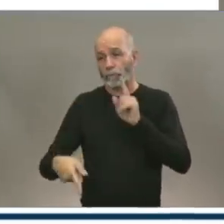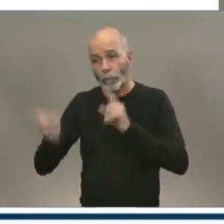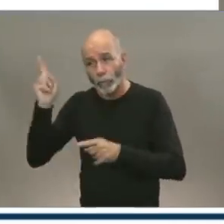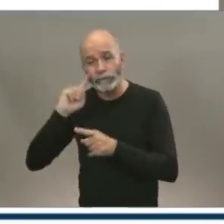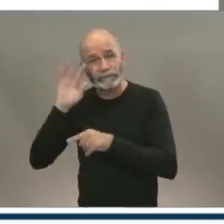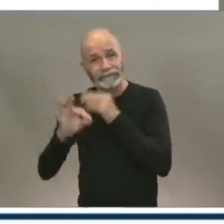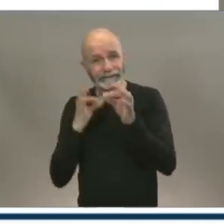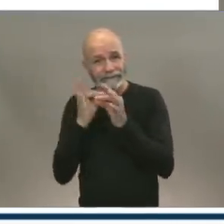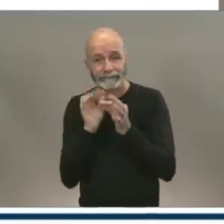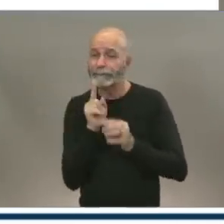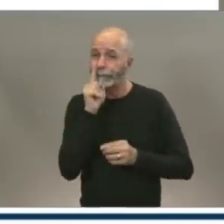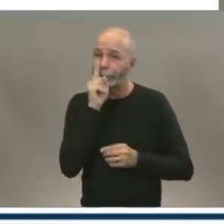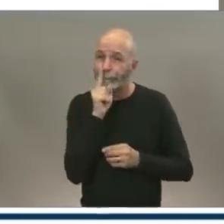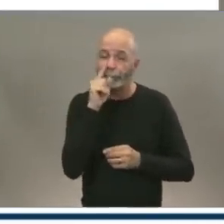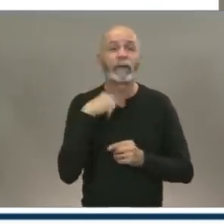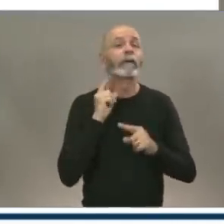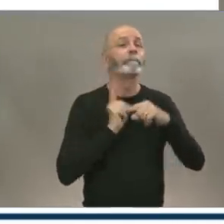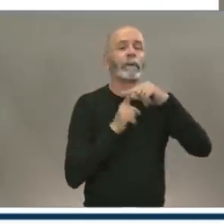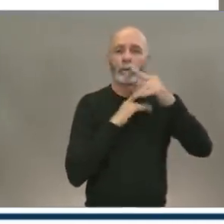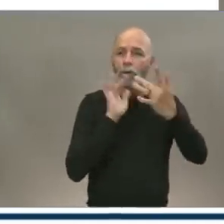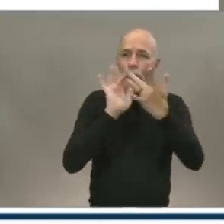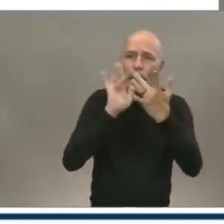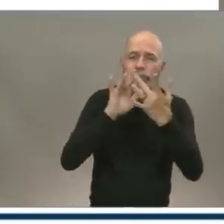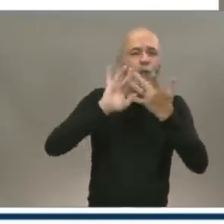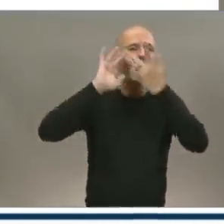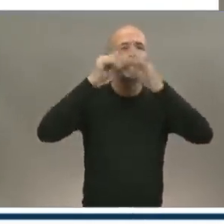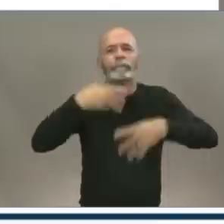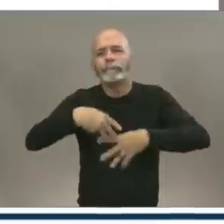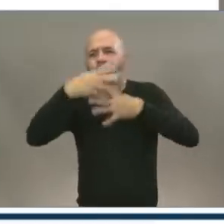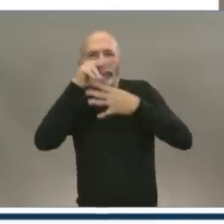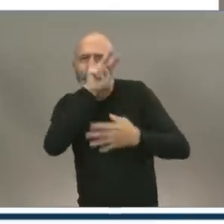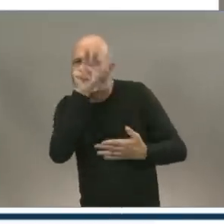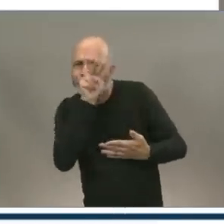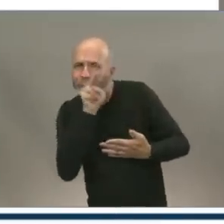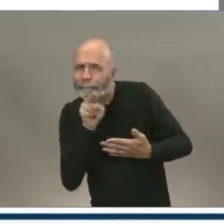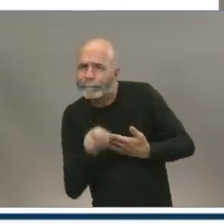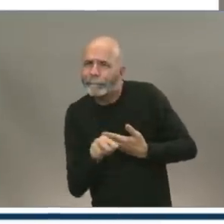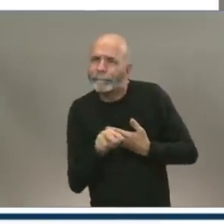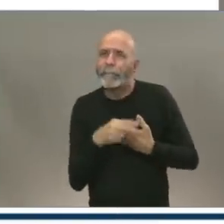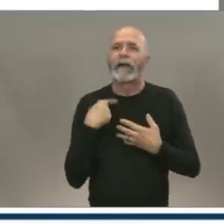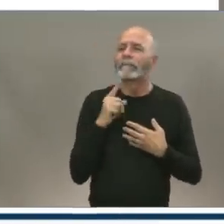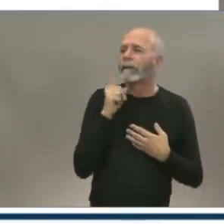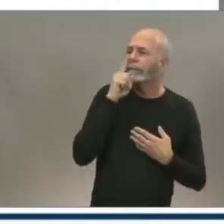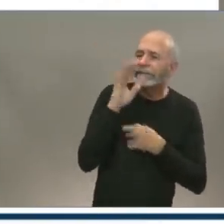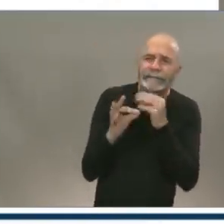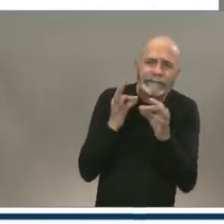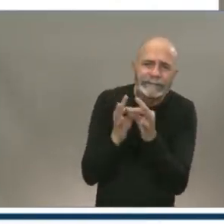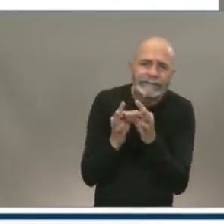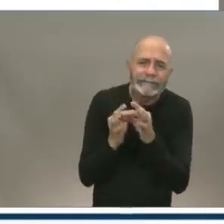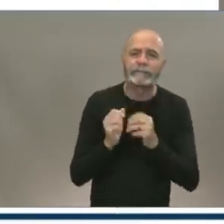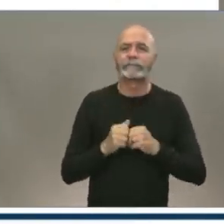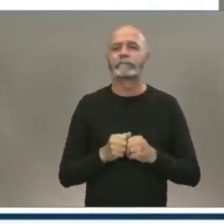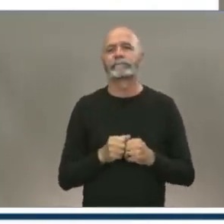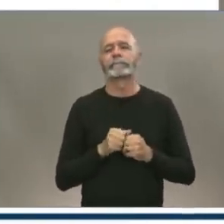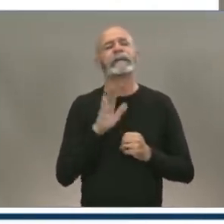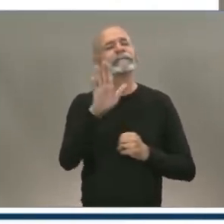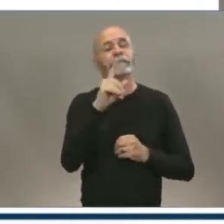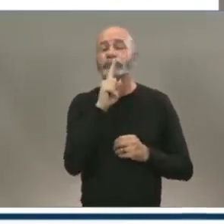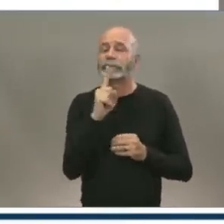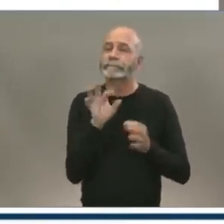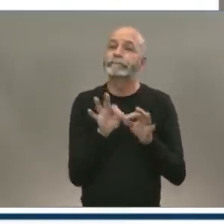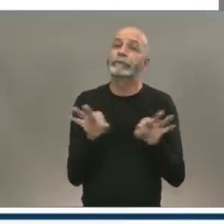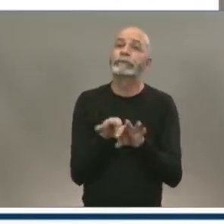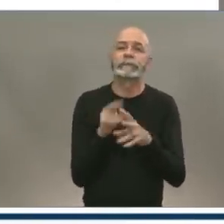call the phone line and get an assessment to see about getting a test. Be careful and cautious around who